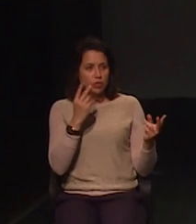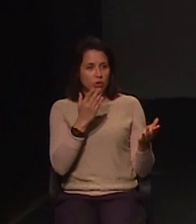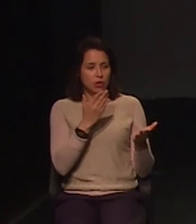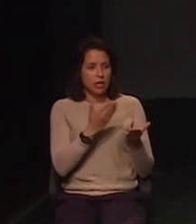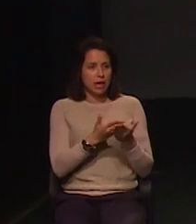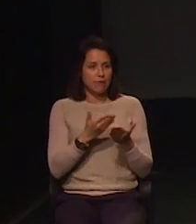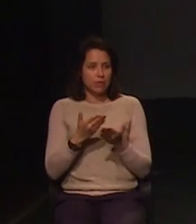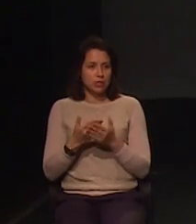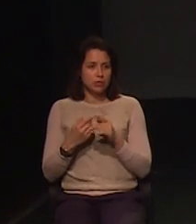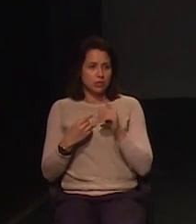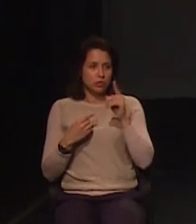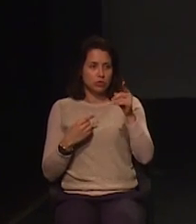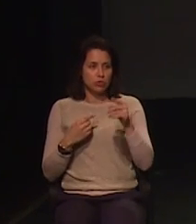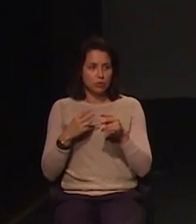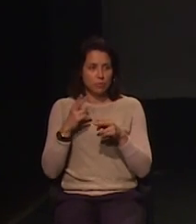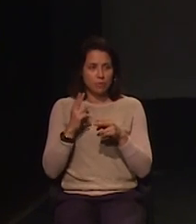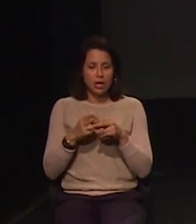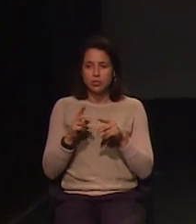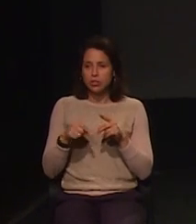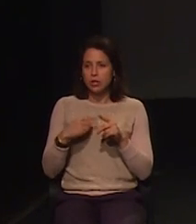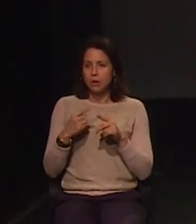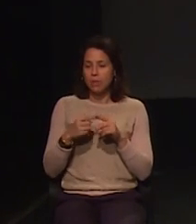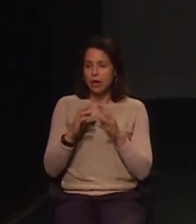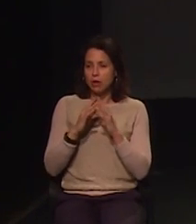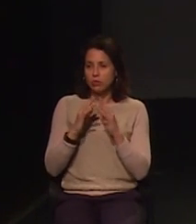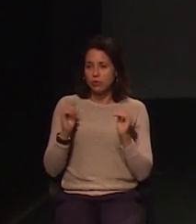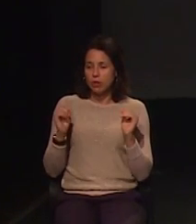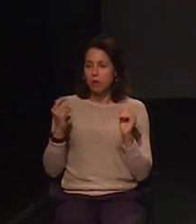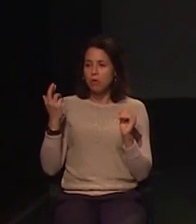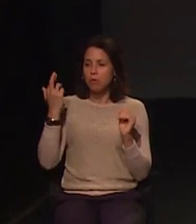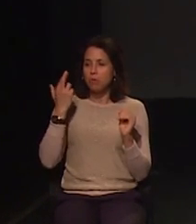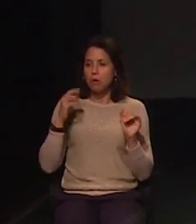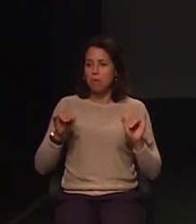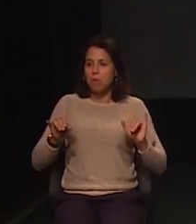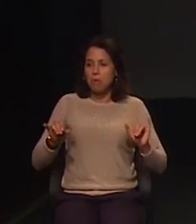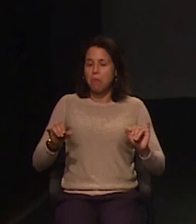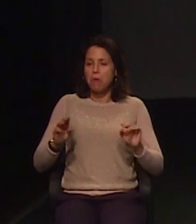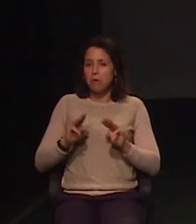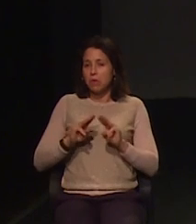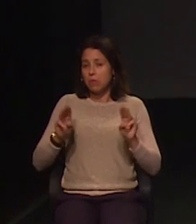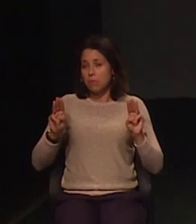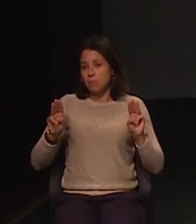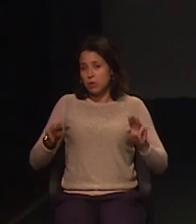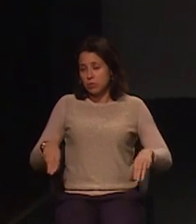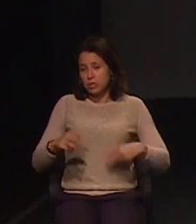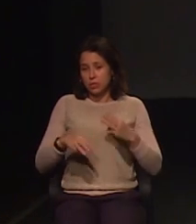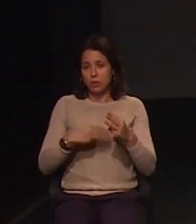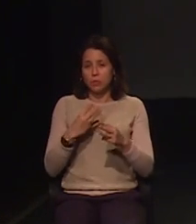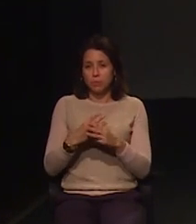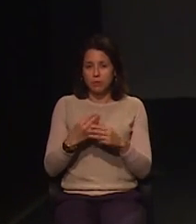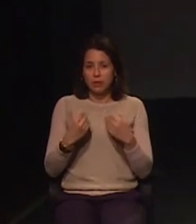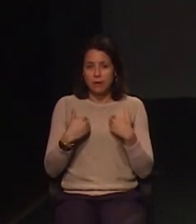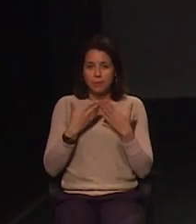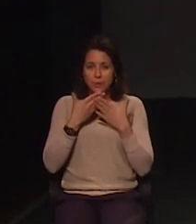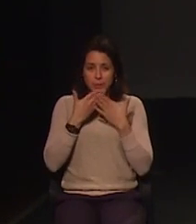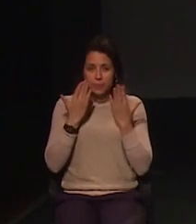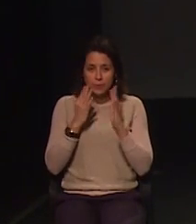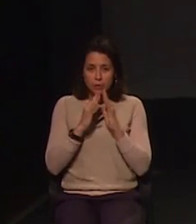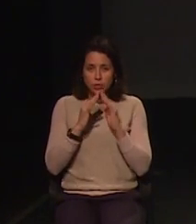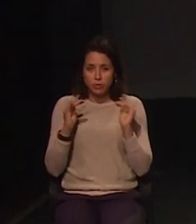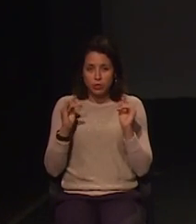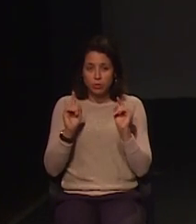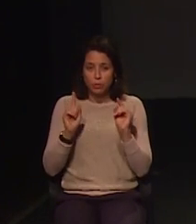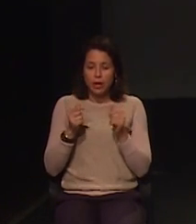to earlier, Sage, about diversity, realized that the museum world was very undiverse at the